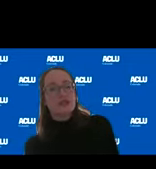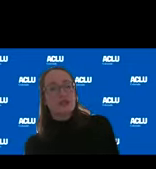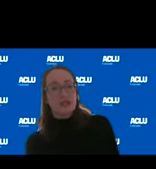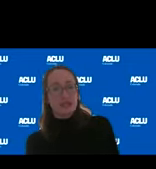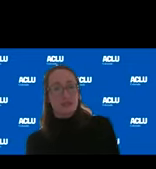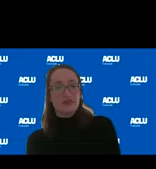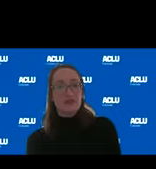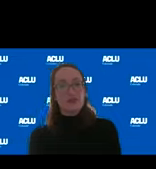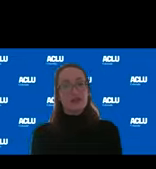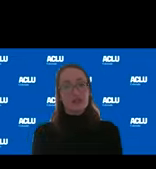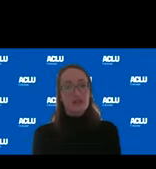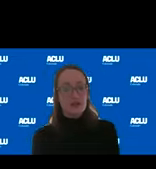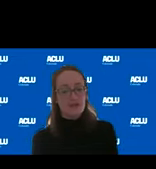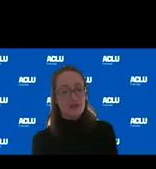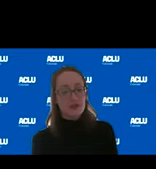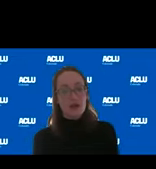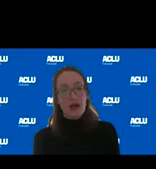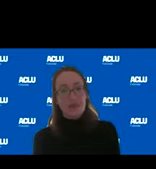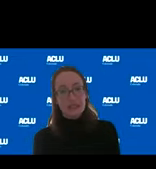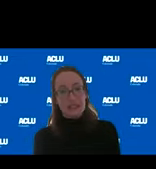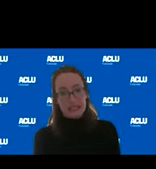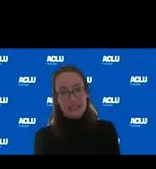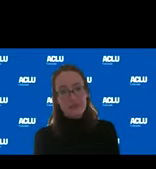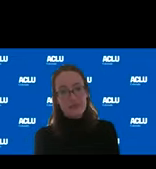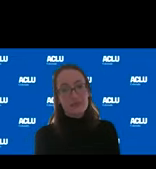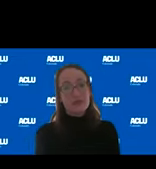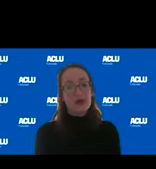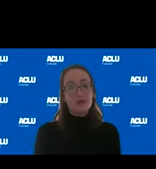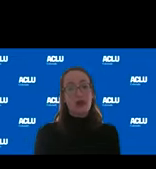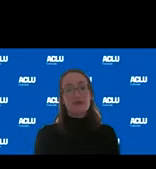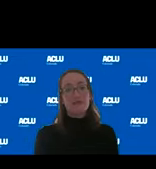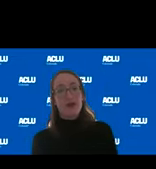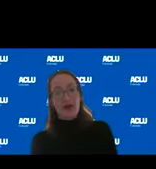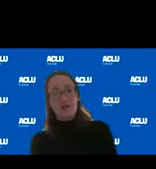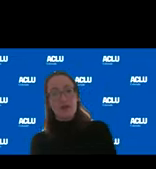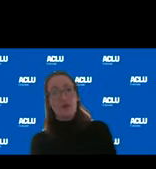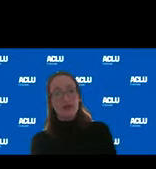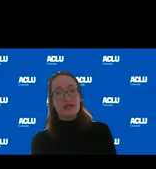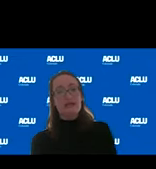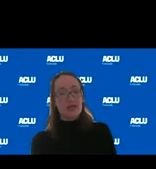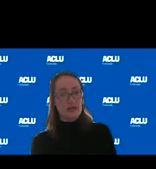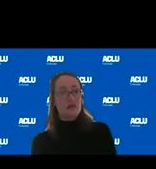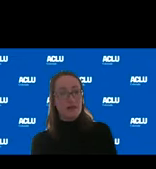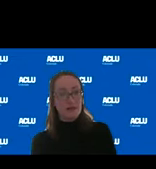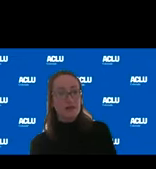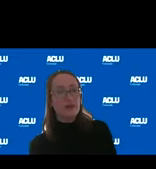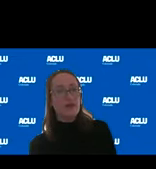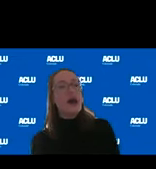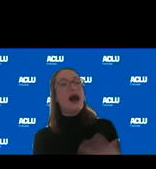is a good example of this. So in Virginia, if you vote absentee, you have to have a witness sign your